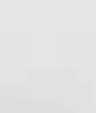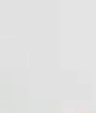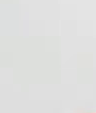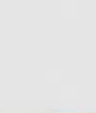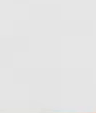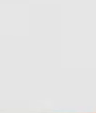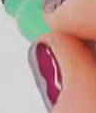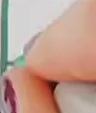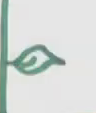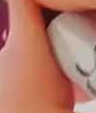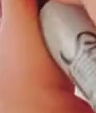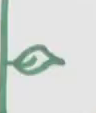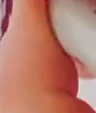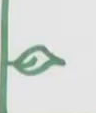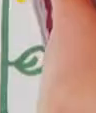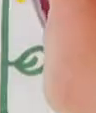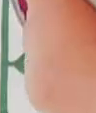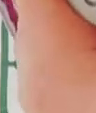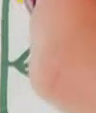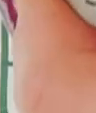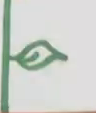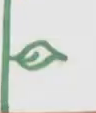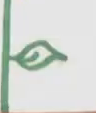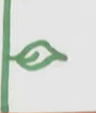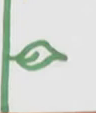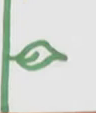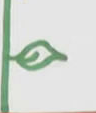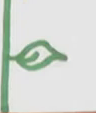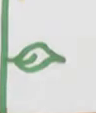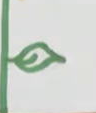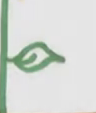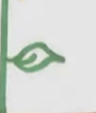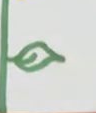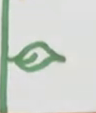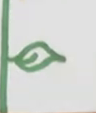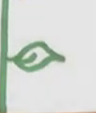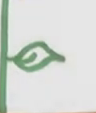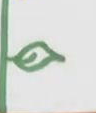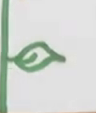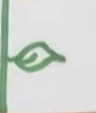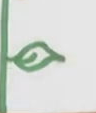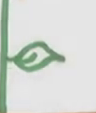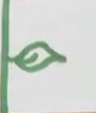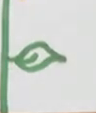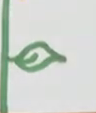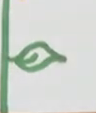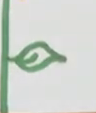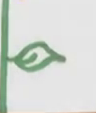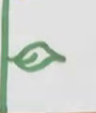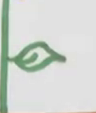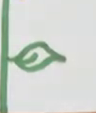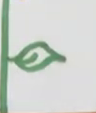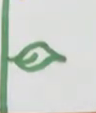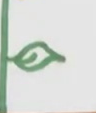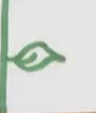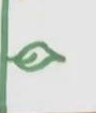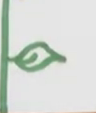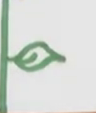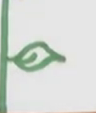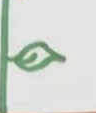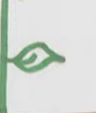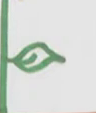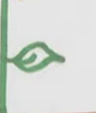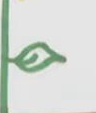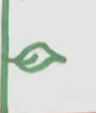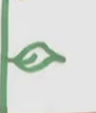Look at it this way. Different types of seeds have different optimal growing conditions, and so they will each grow best in different soil types. The same goes